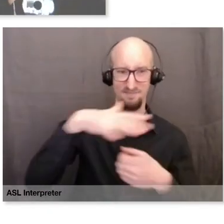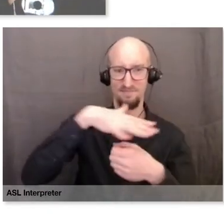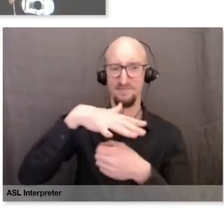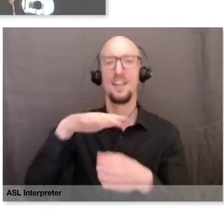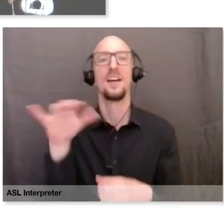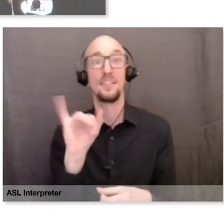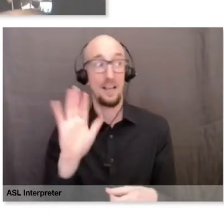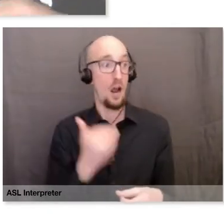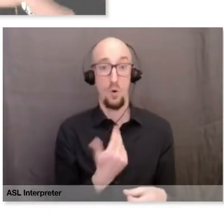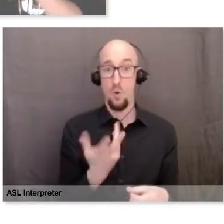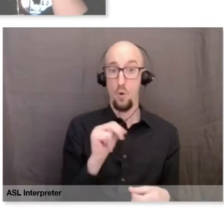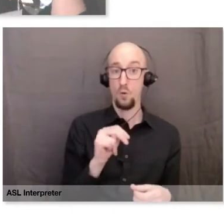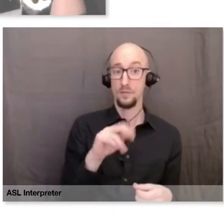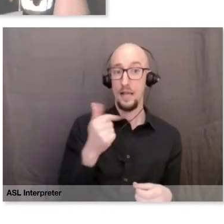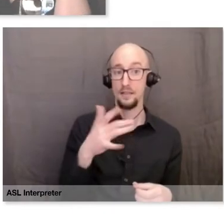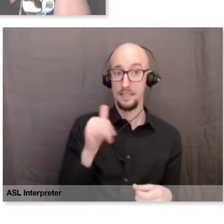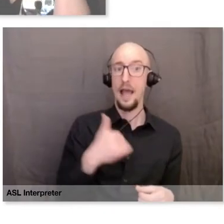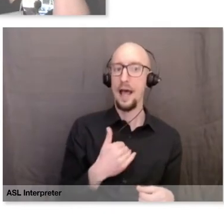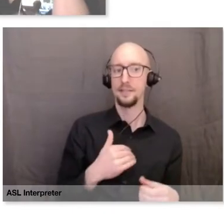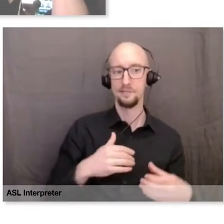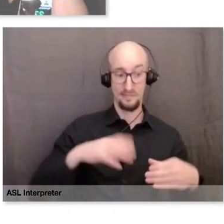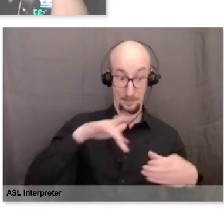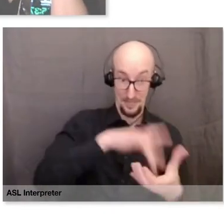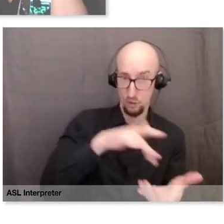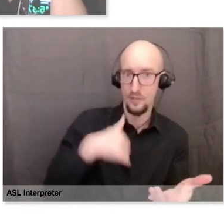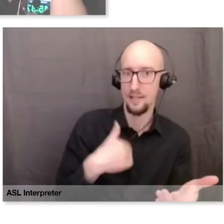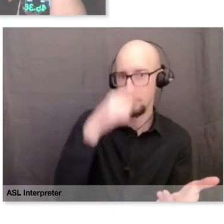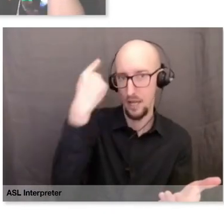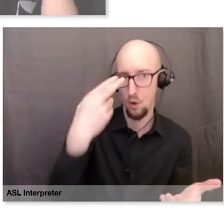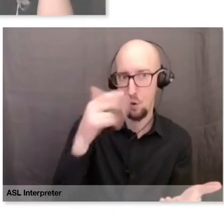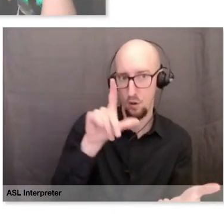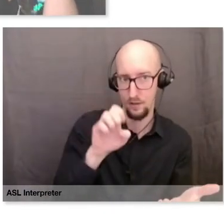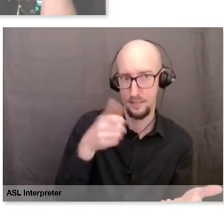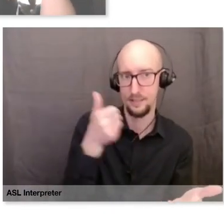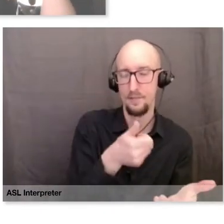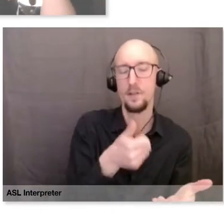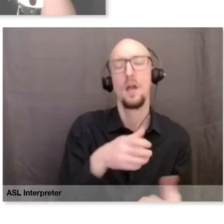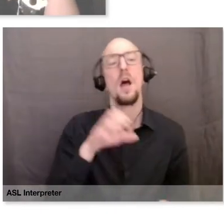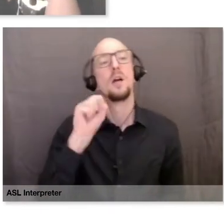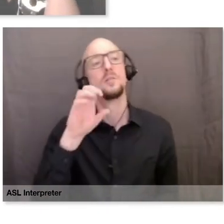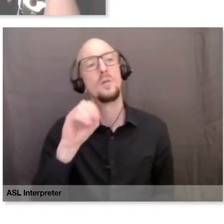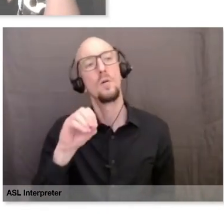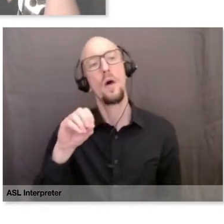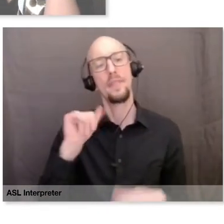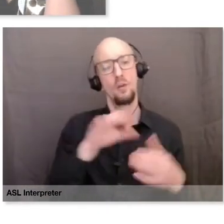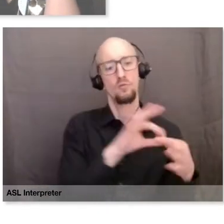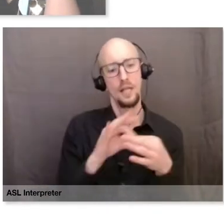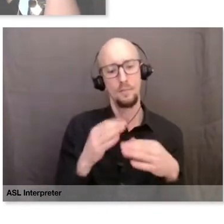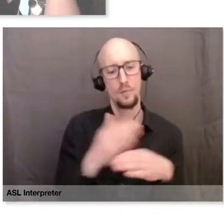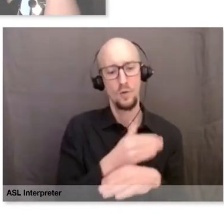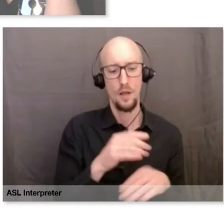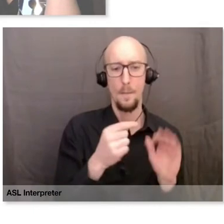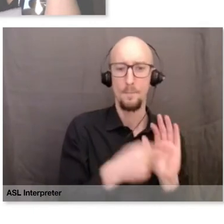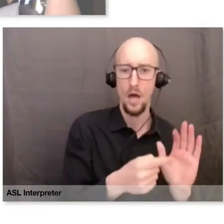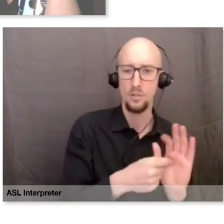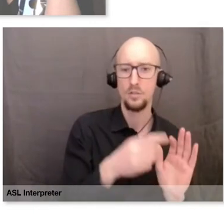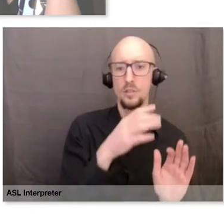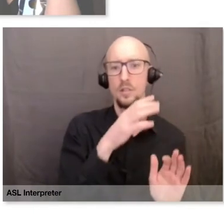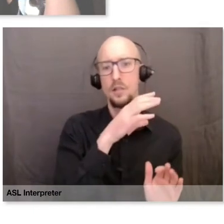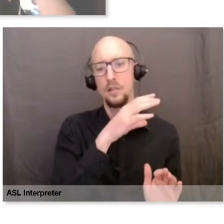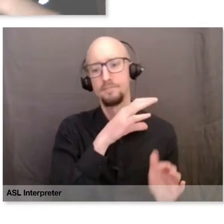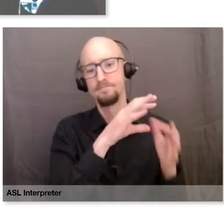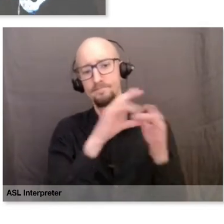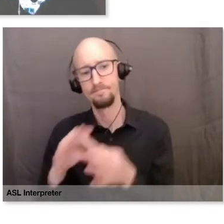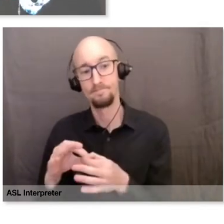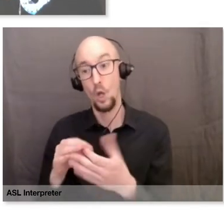a dormant black hole and so on. So I think the relationship between models, speaking to